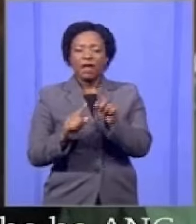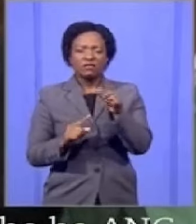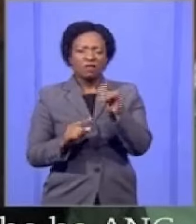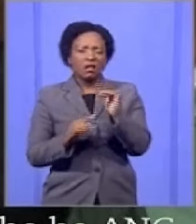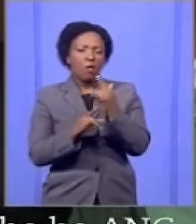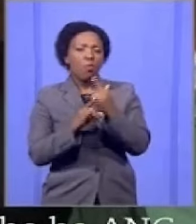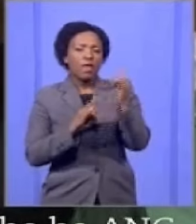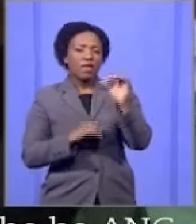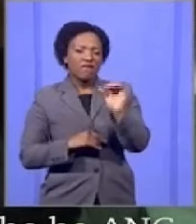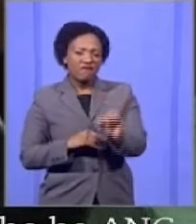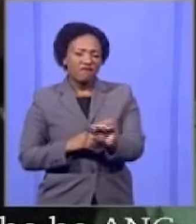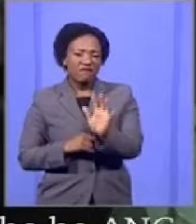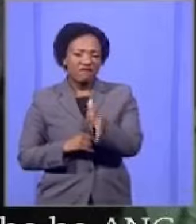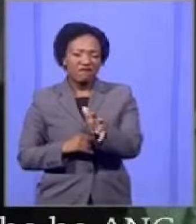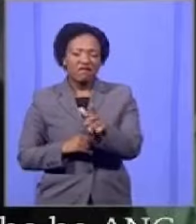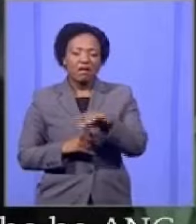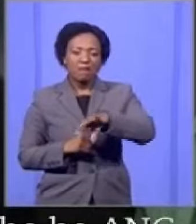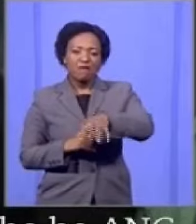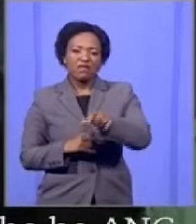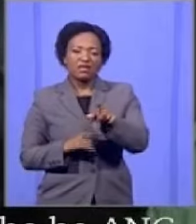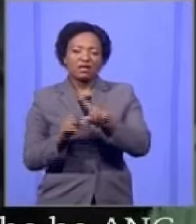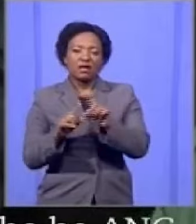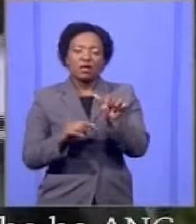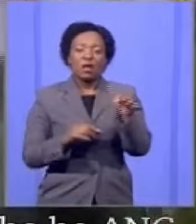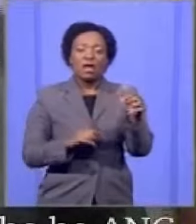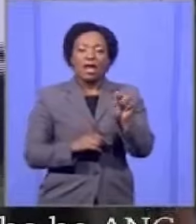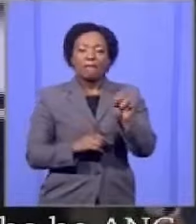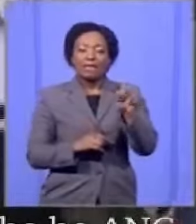profense le mororo e lebane le tlhaselo go tswa go lekoko la